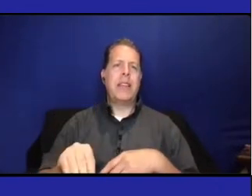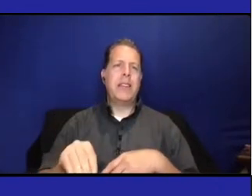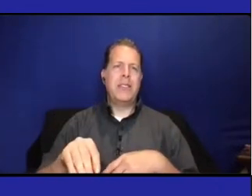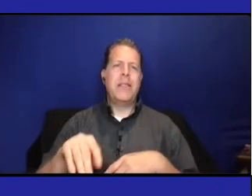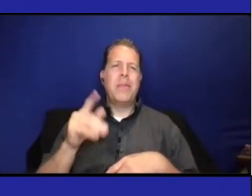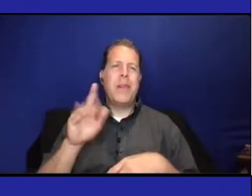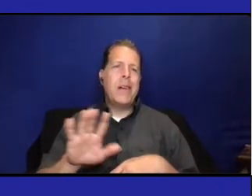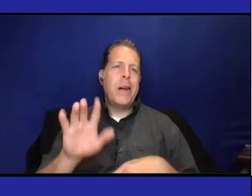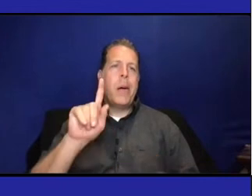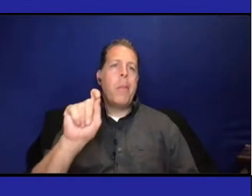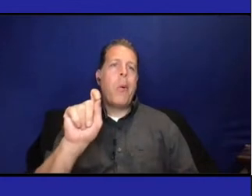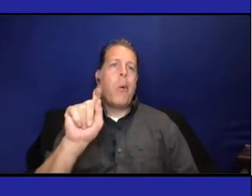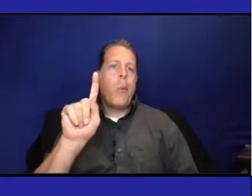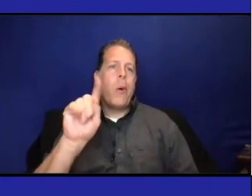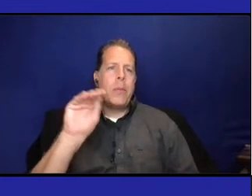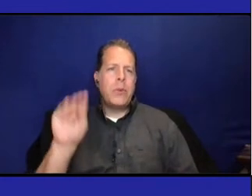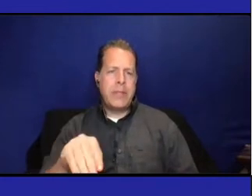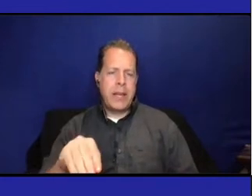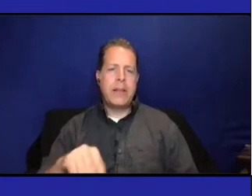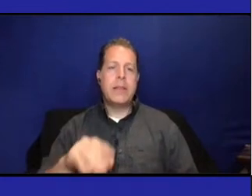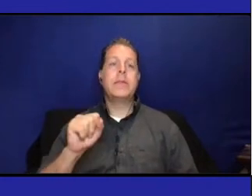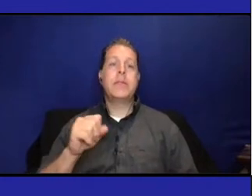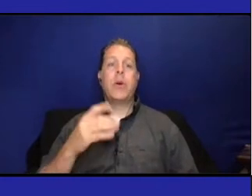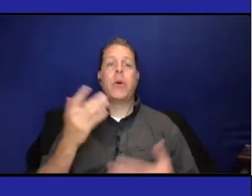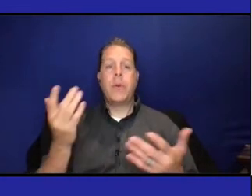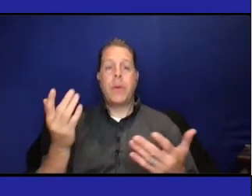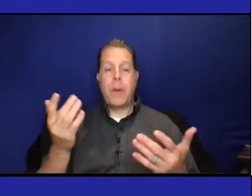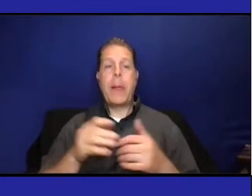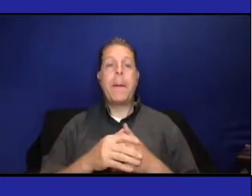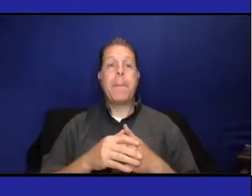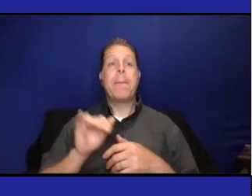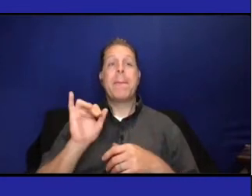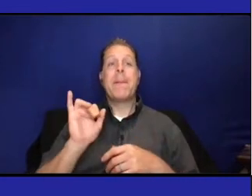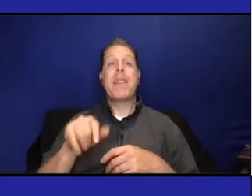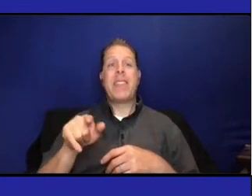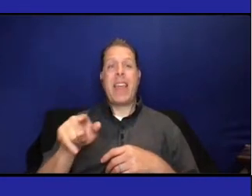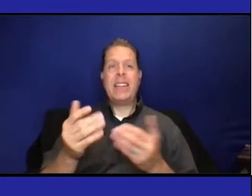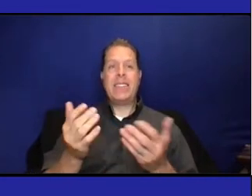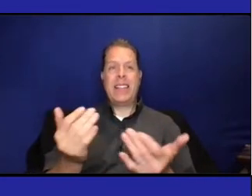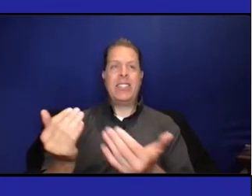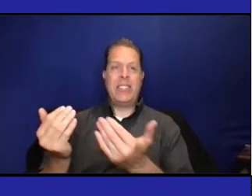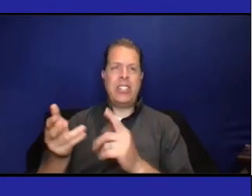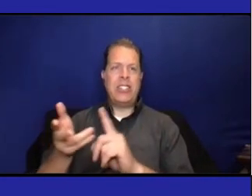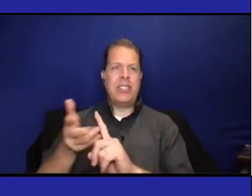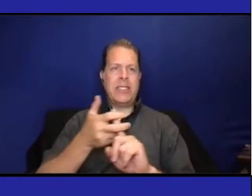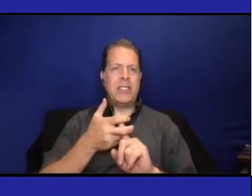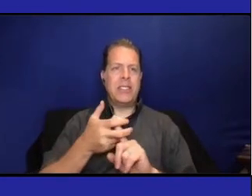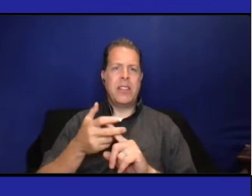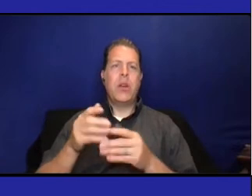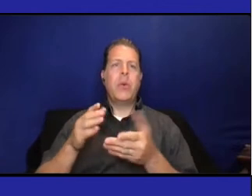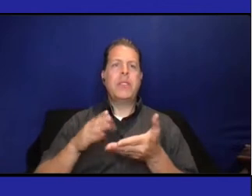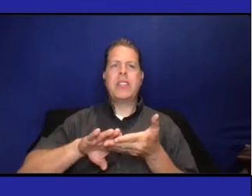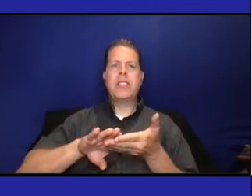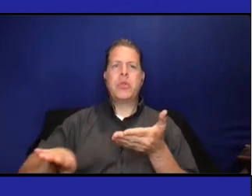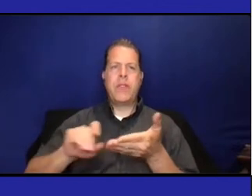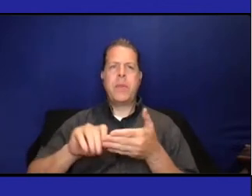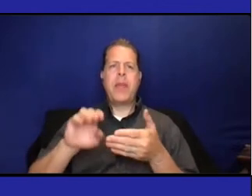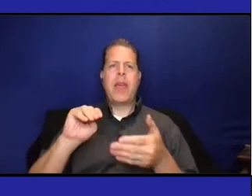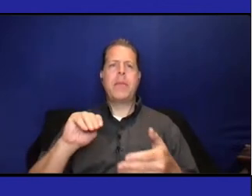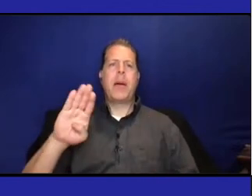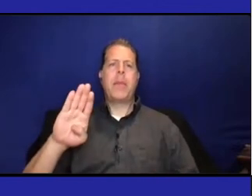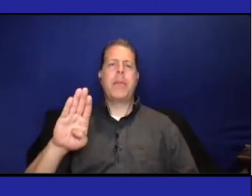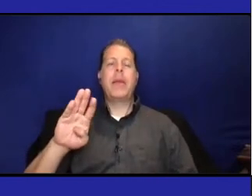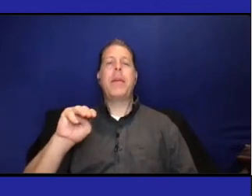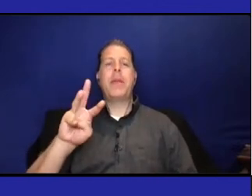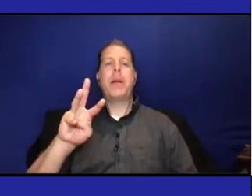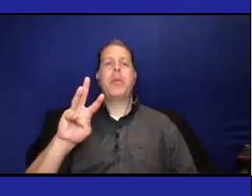0.1%. Accordingly, this solicitation was excluded from the MWBE program.